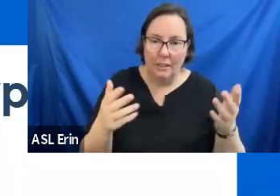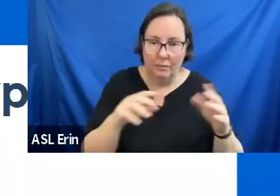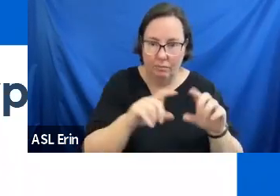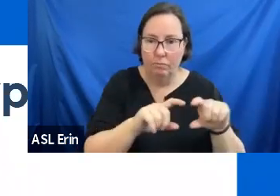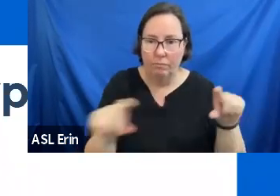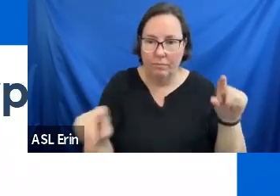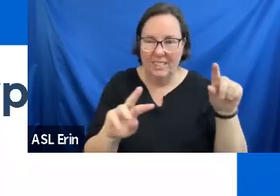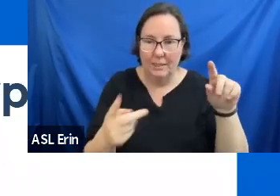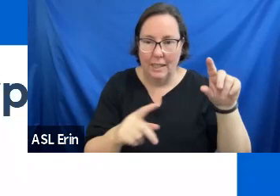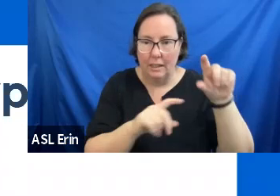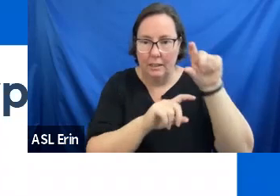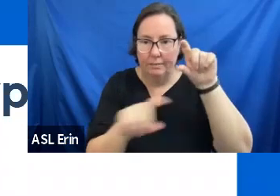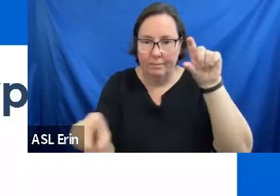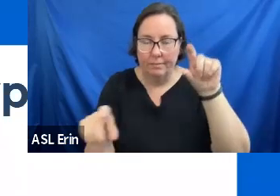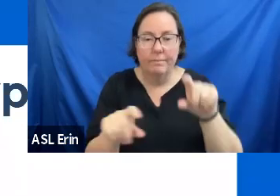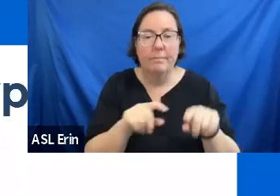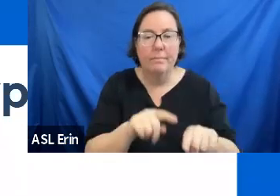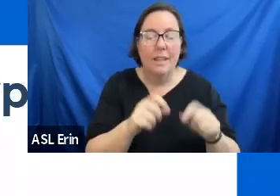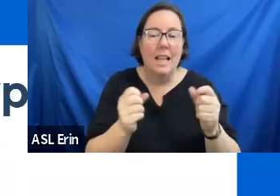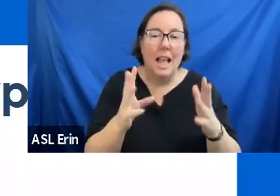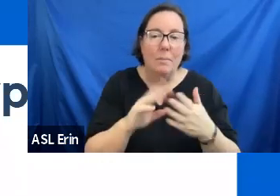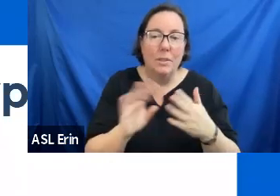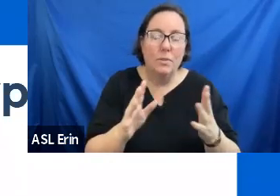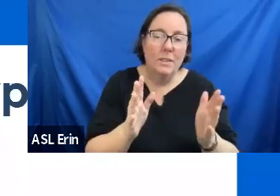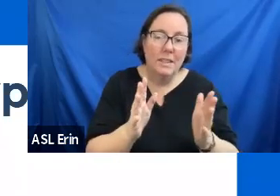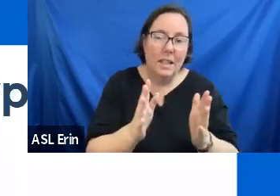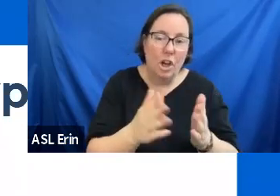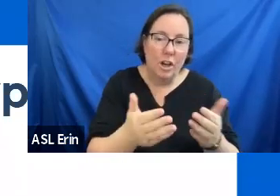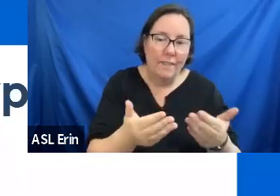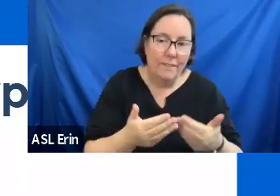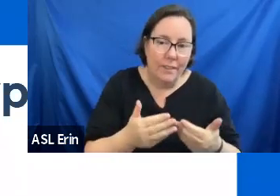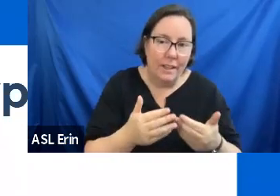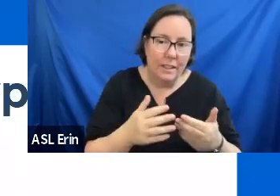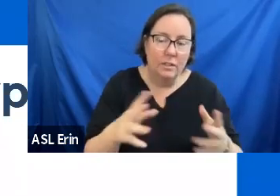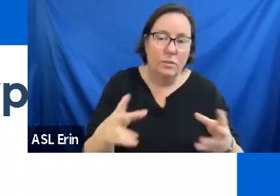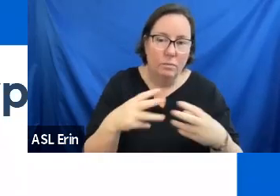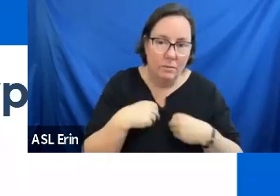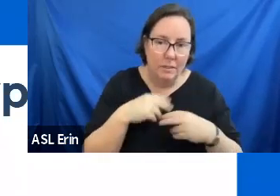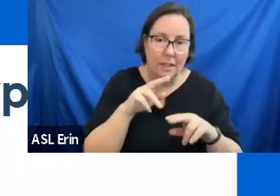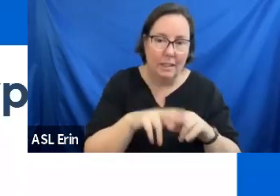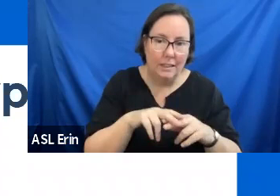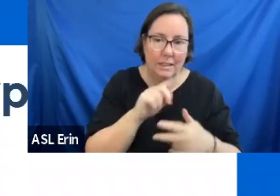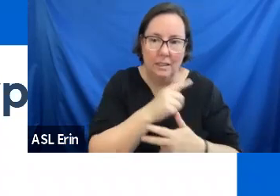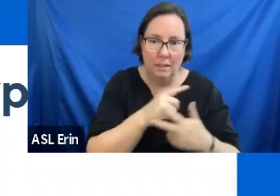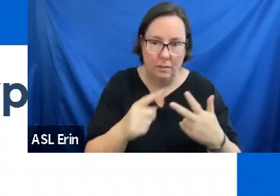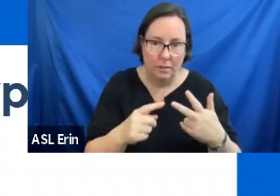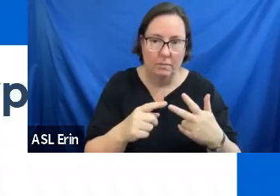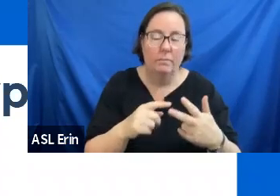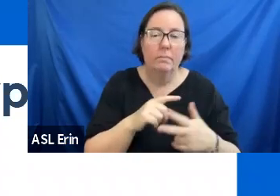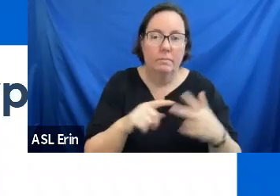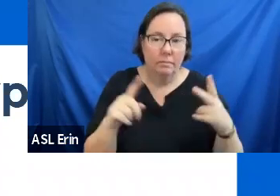Again, invitations reflect how many students are actually invited to have a seat at the 3 exam